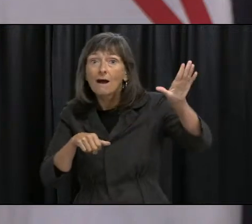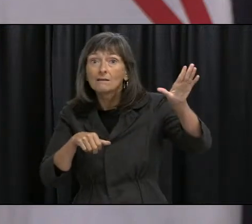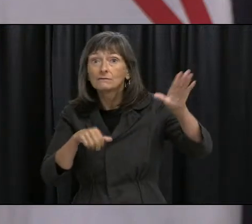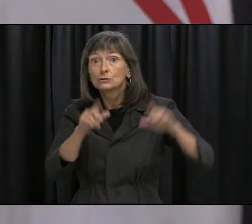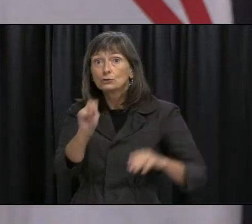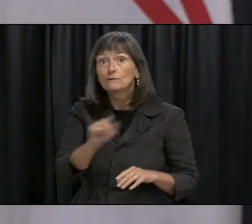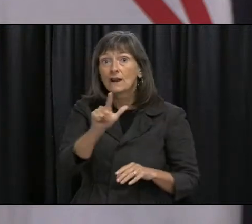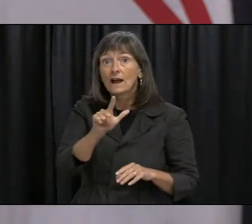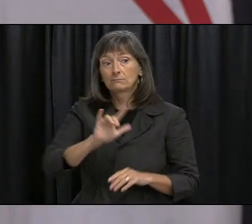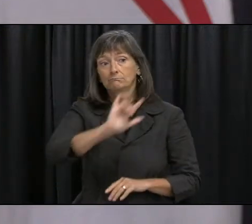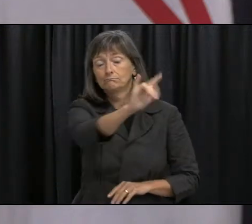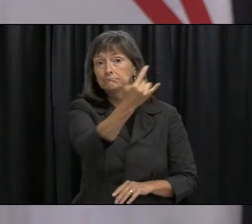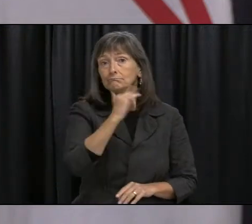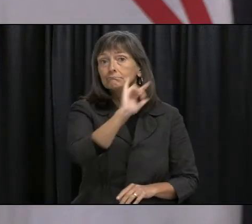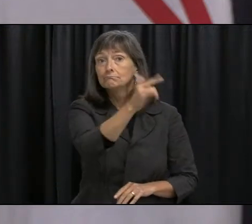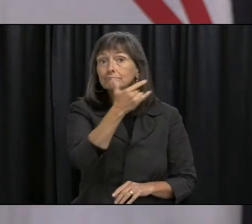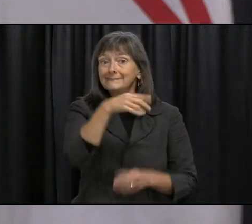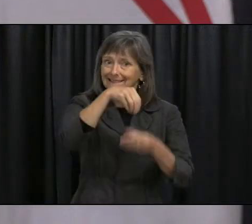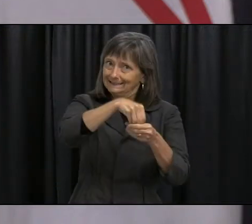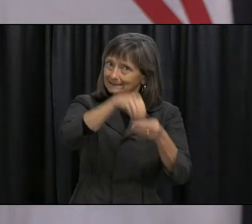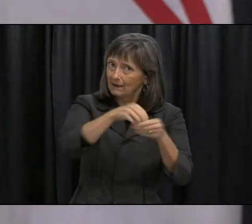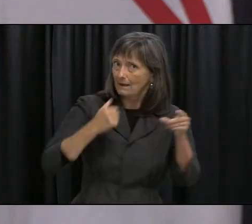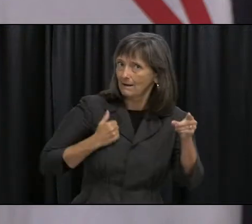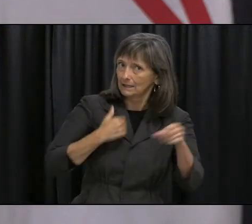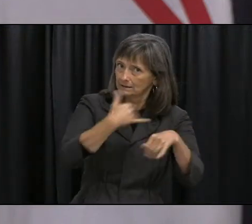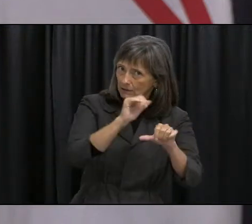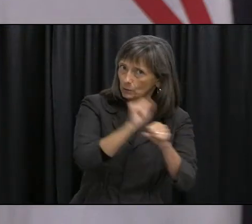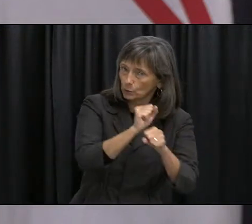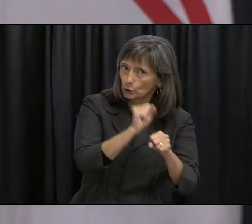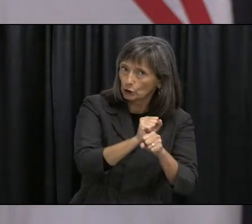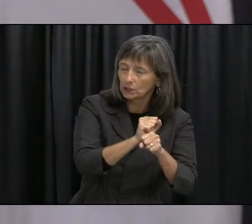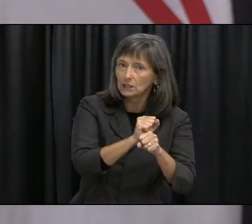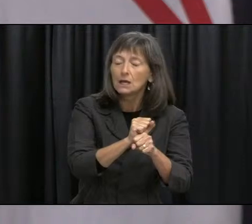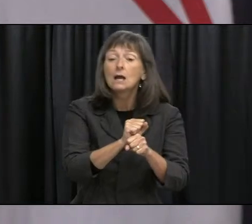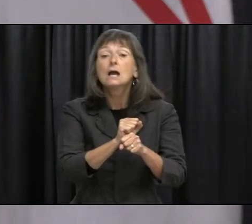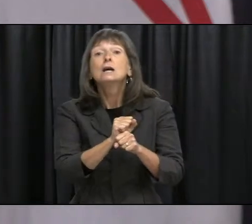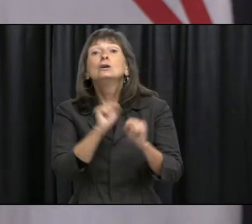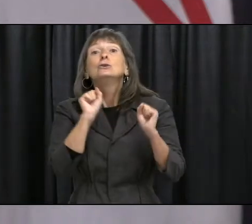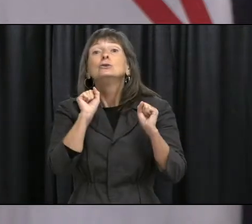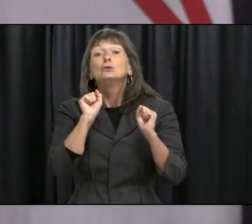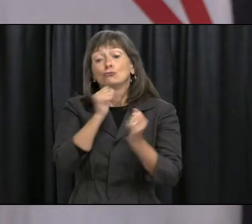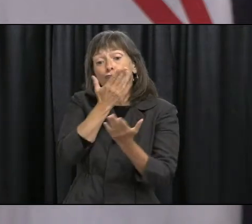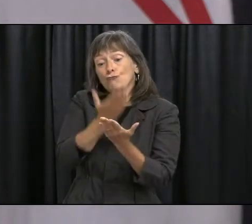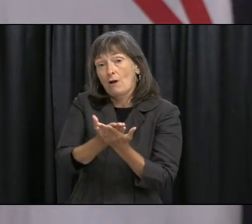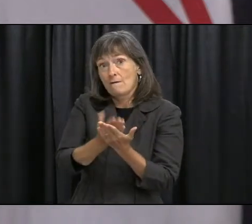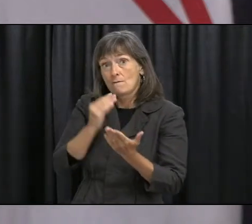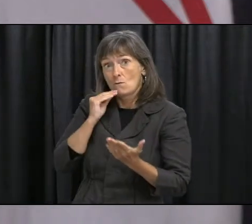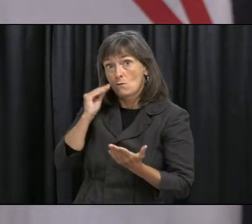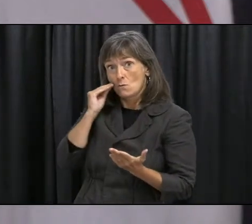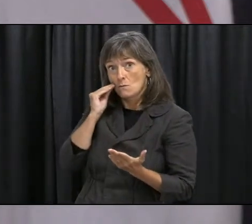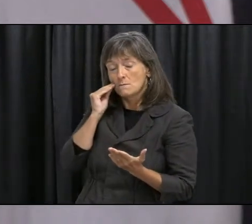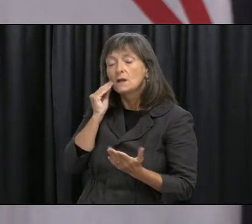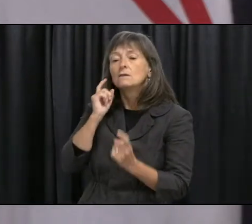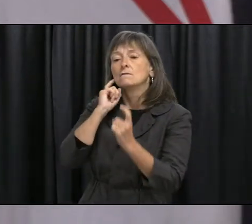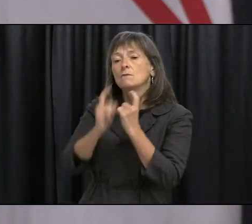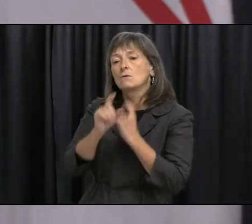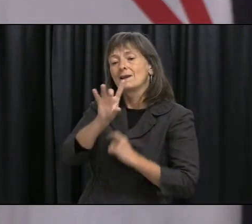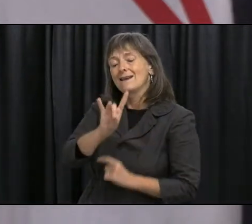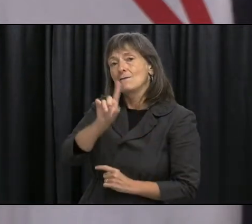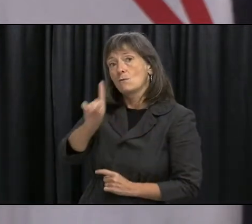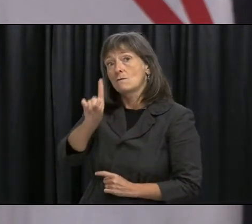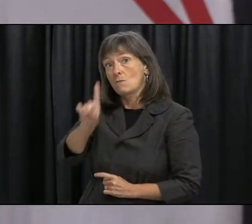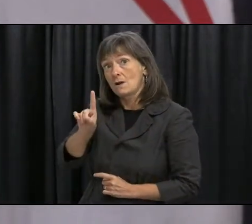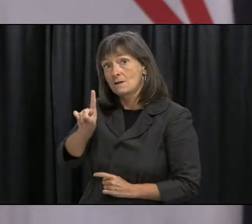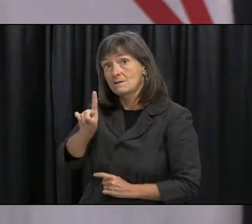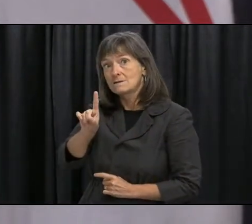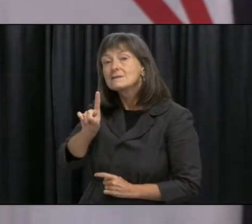basis, but within Canada, will be able to call 811 upon their return to arrange for testing for